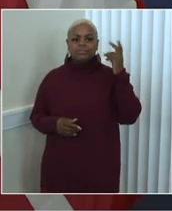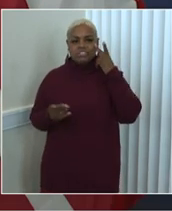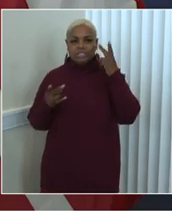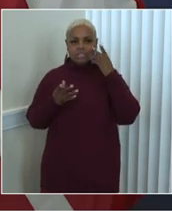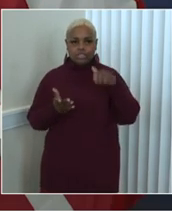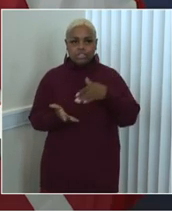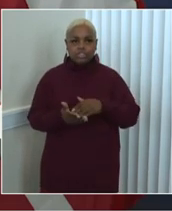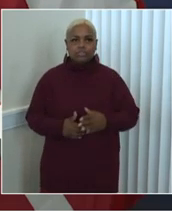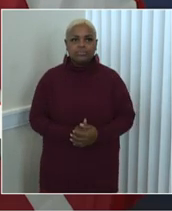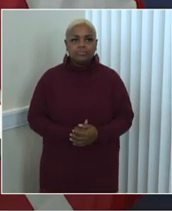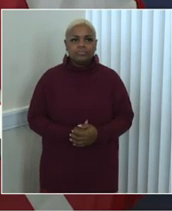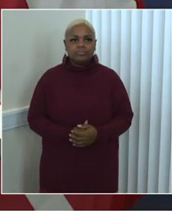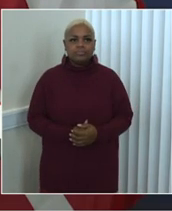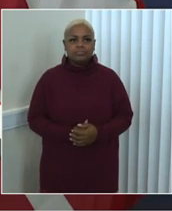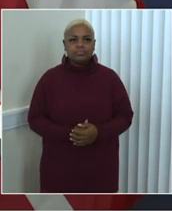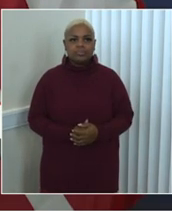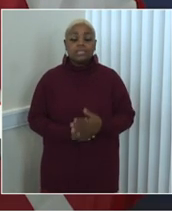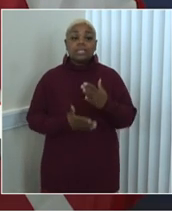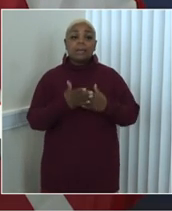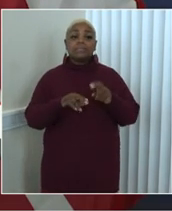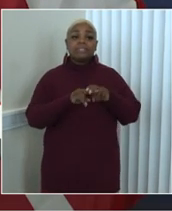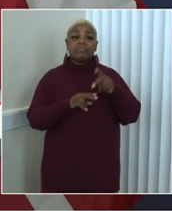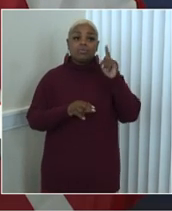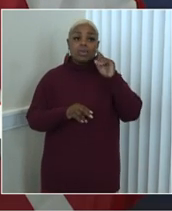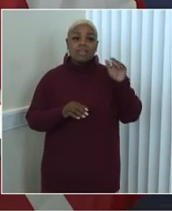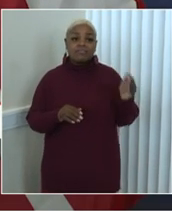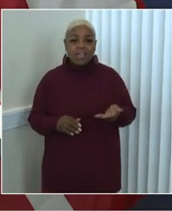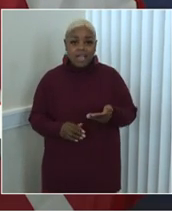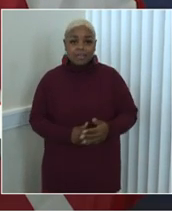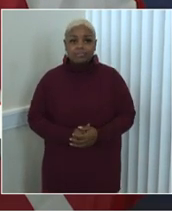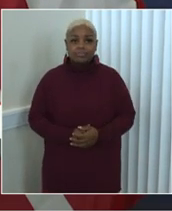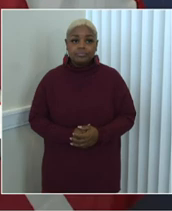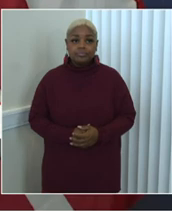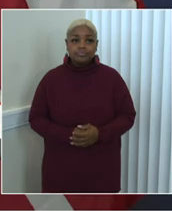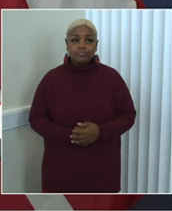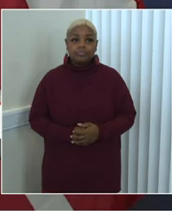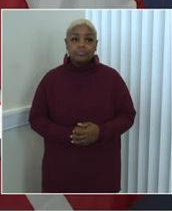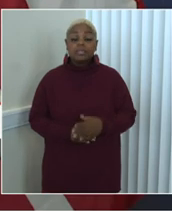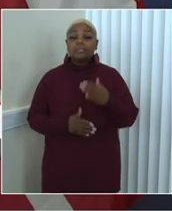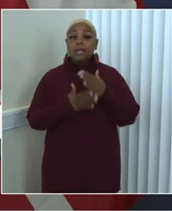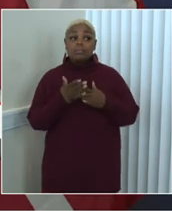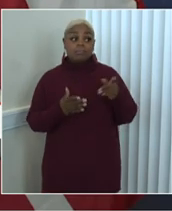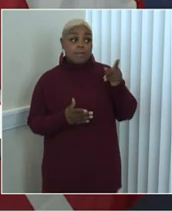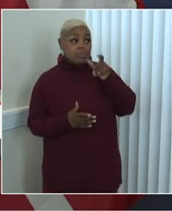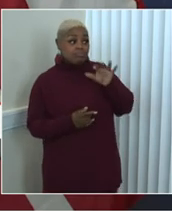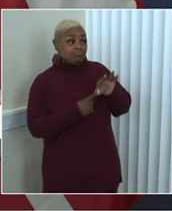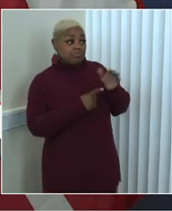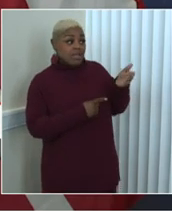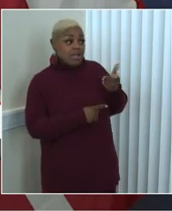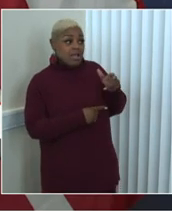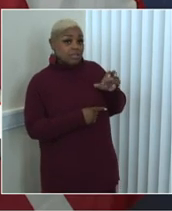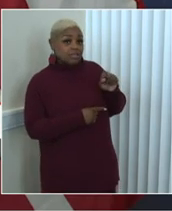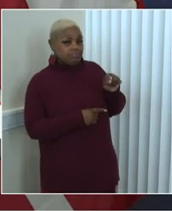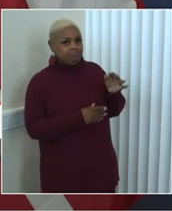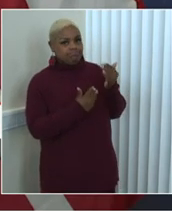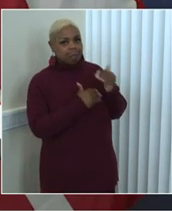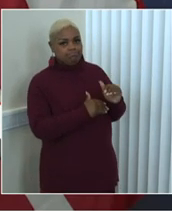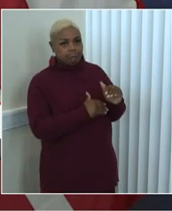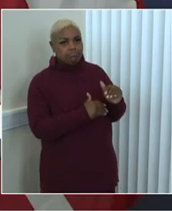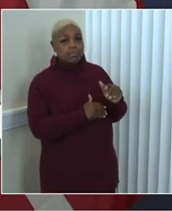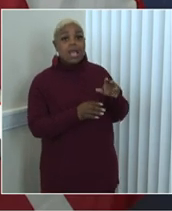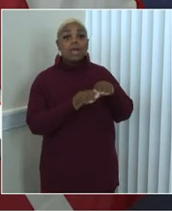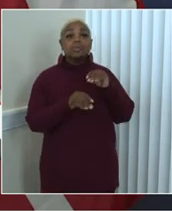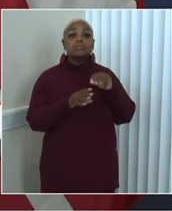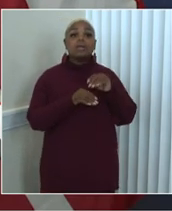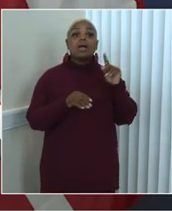for invited guests, but that'll be a very limited number of folks. But our posture outside the Capitol will remain much the